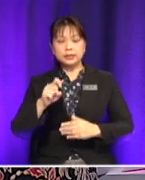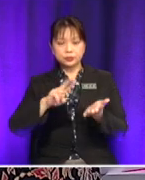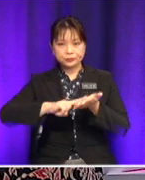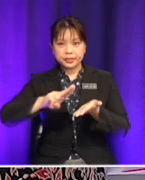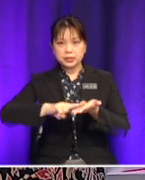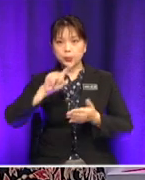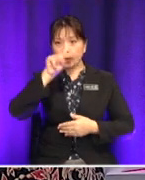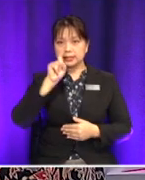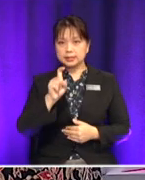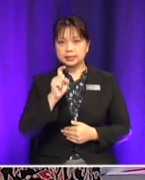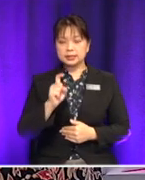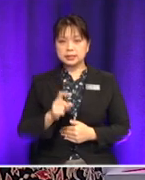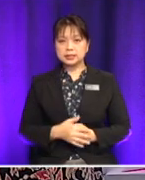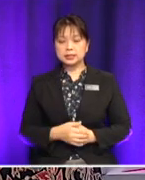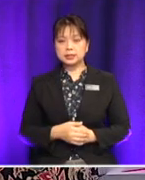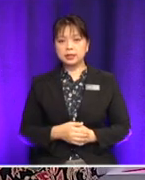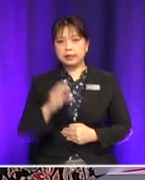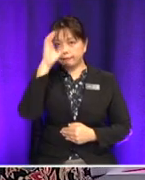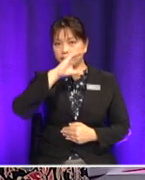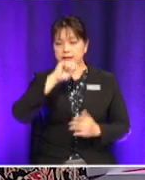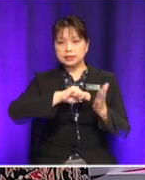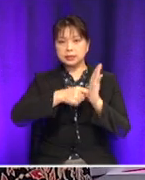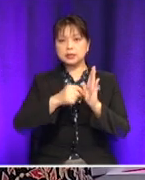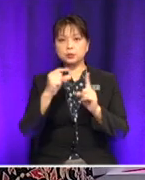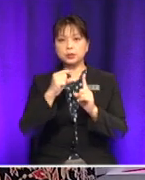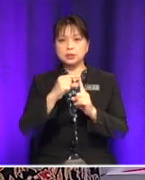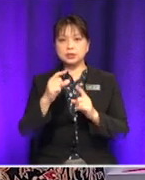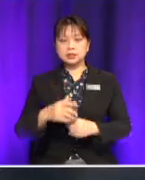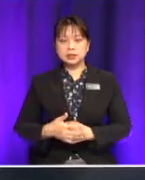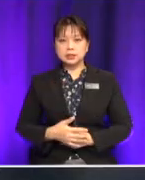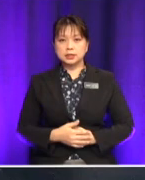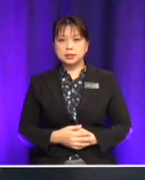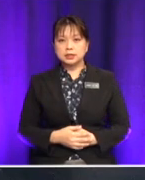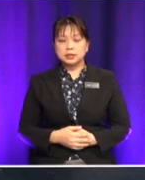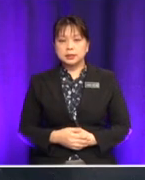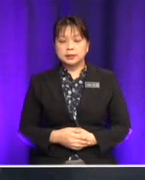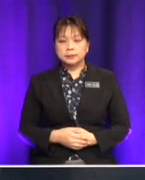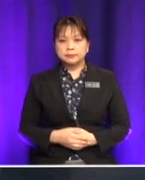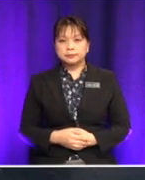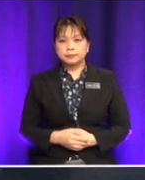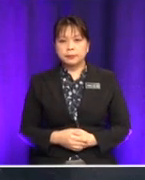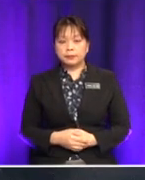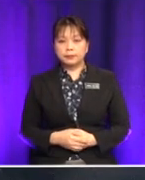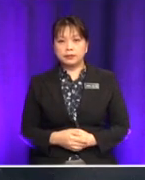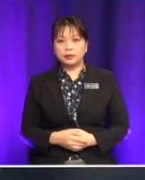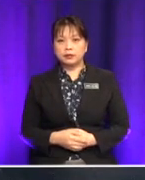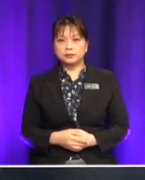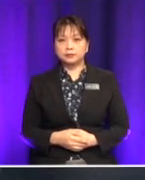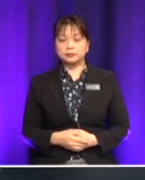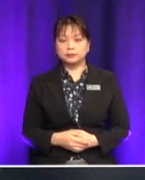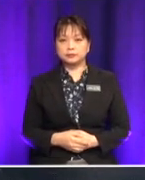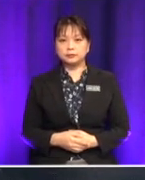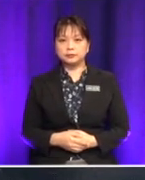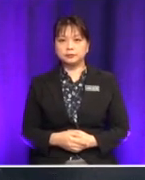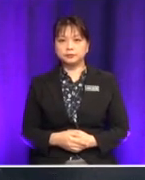The first question, what are the keywords? Anyone wants to give it a shot? Anyone? All right, the keywords. Can I give a shot, madam? Yes, Diana, what are the